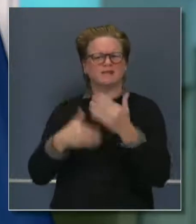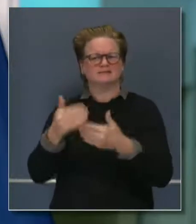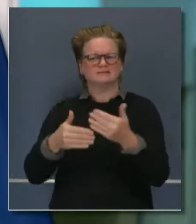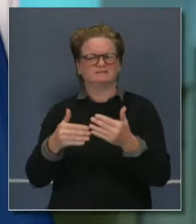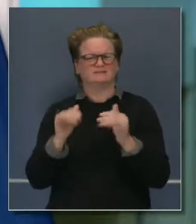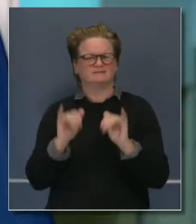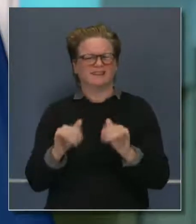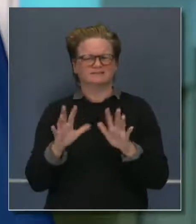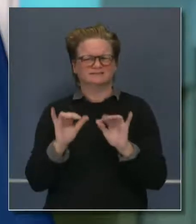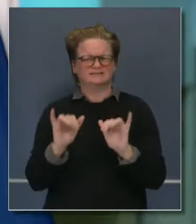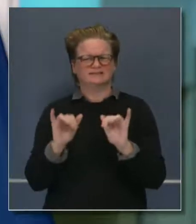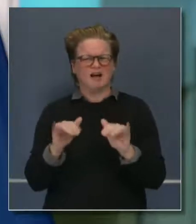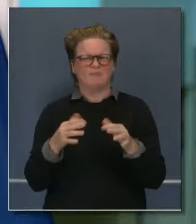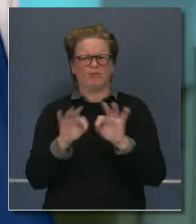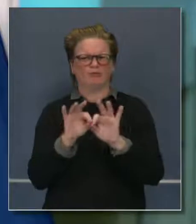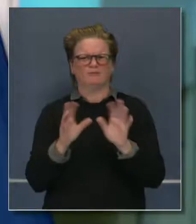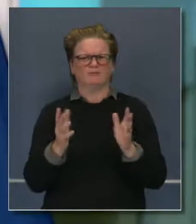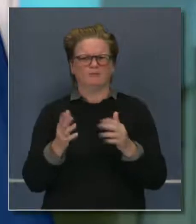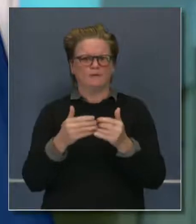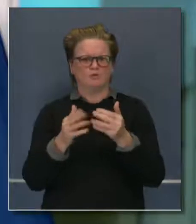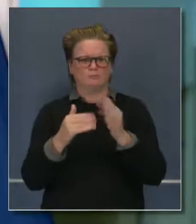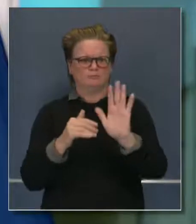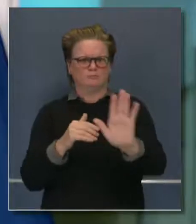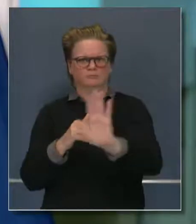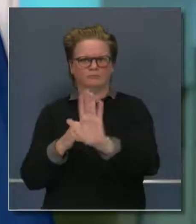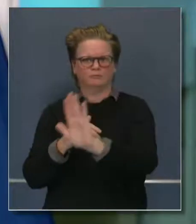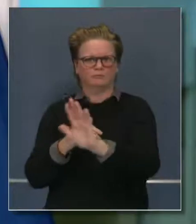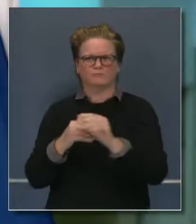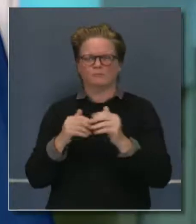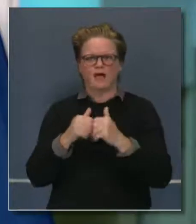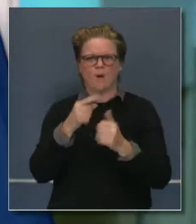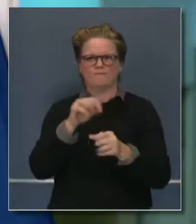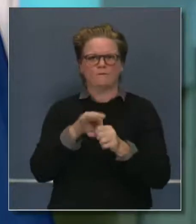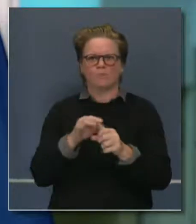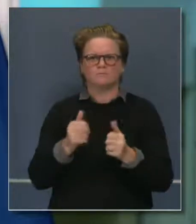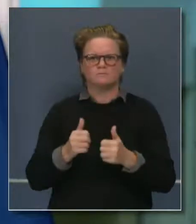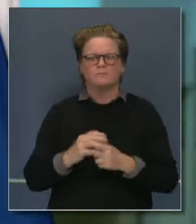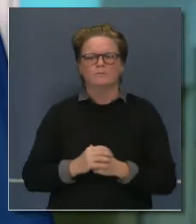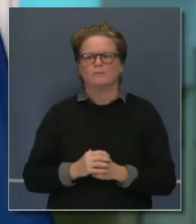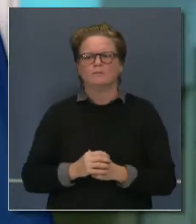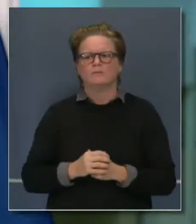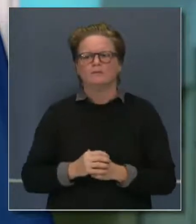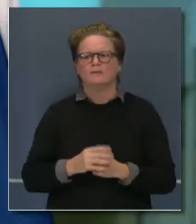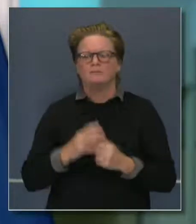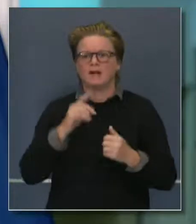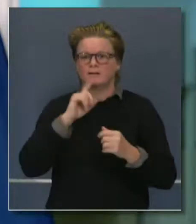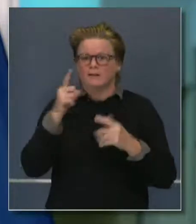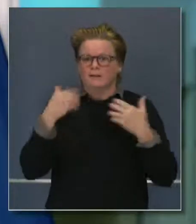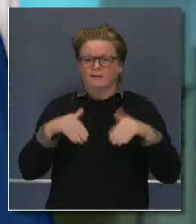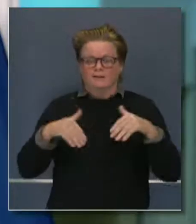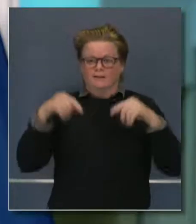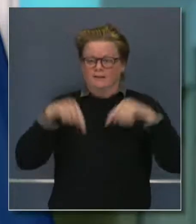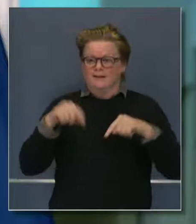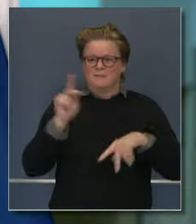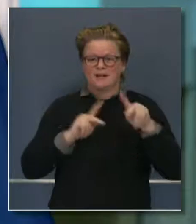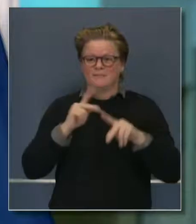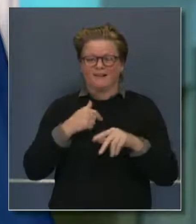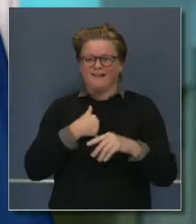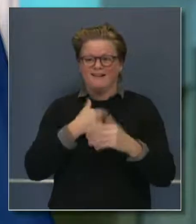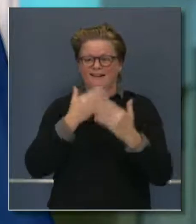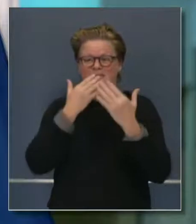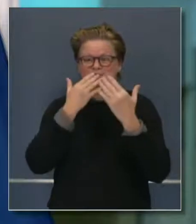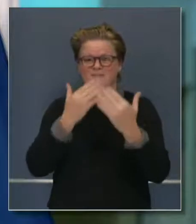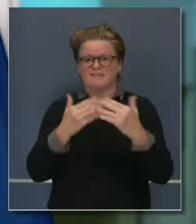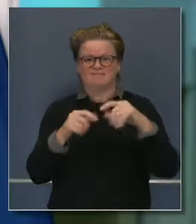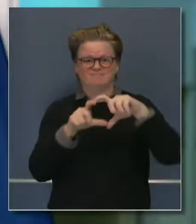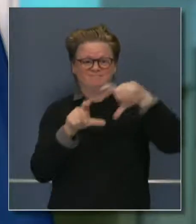prior to Election Day, because it clearly has been well received, not just overwhelmingly